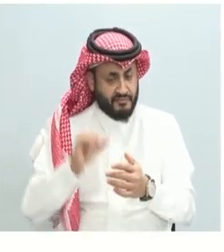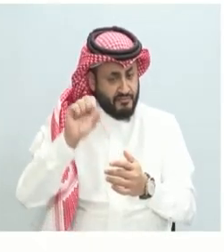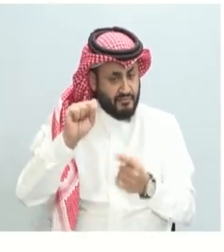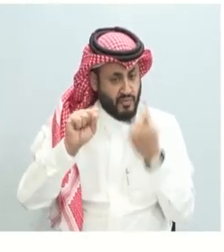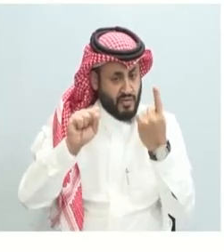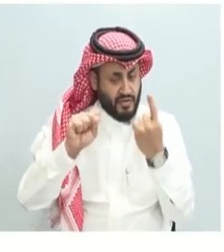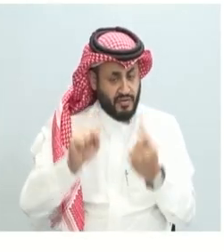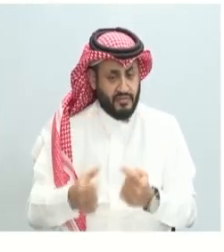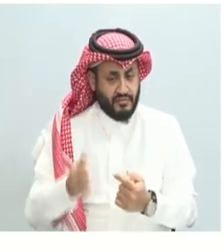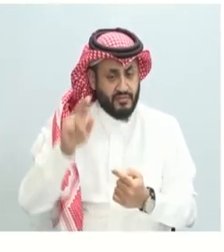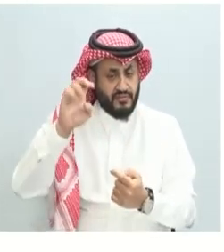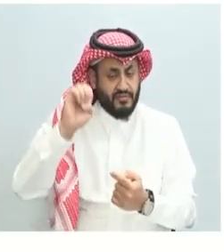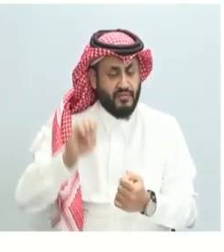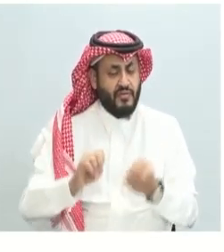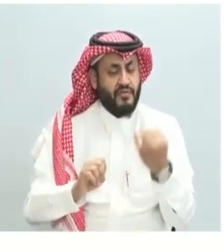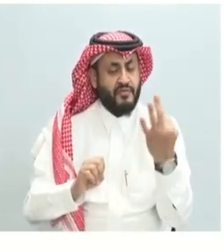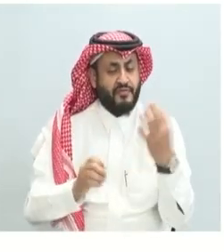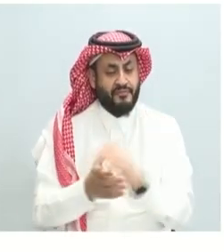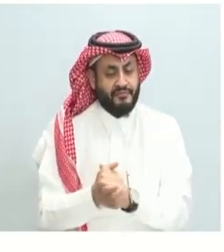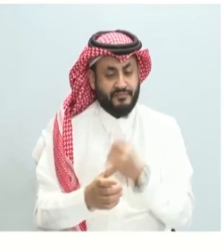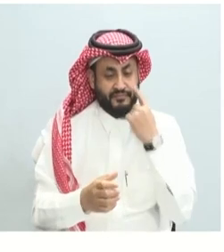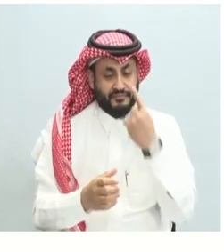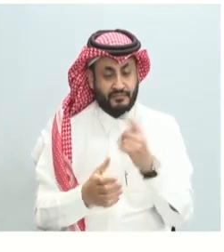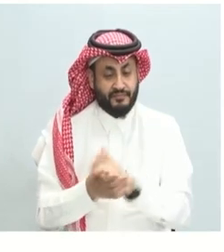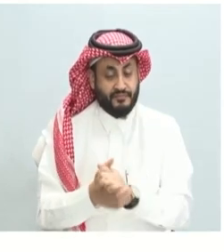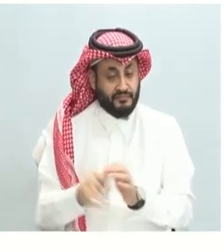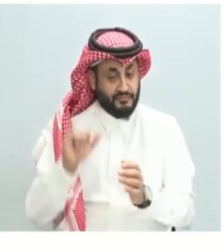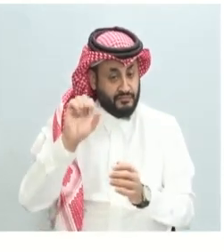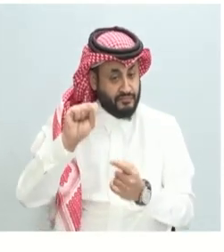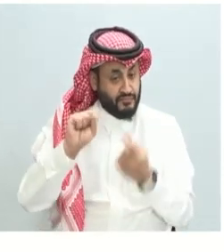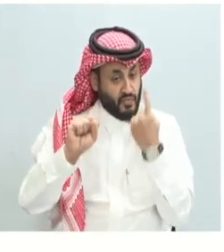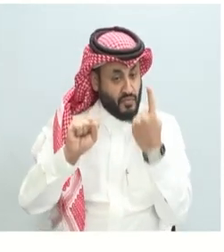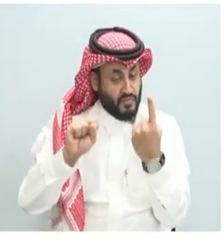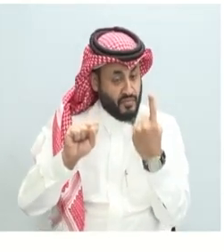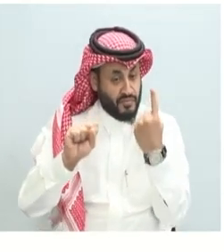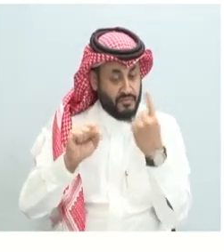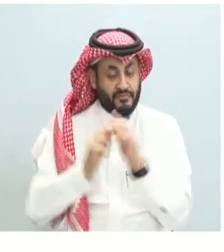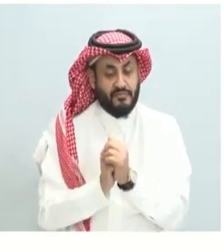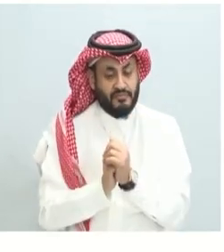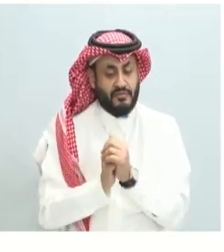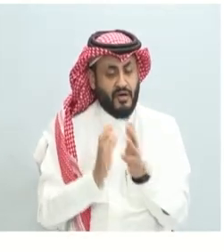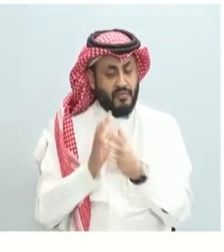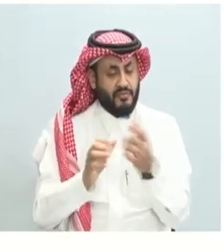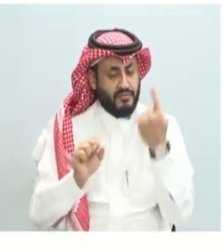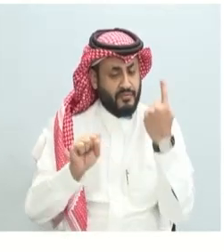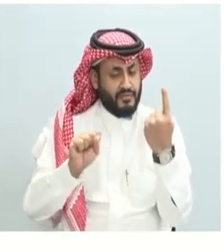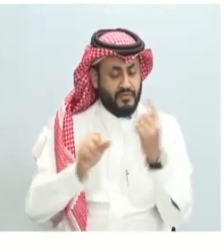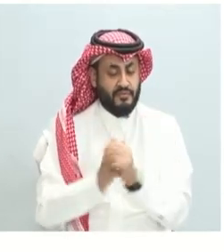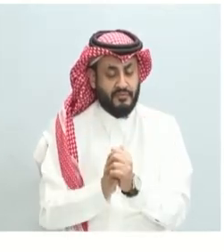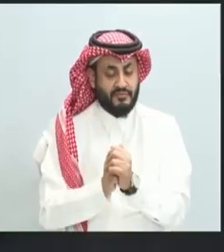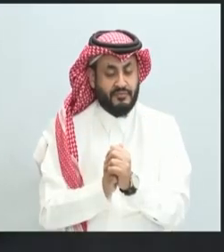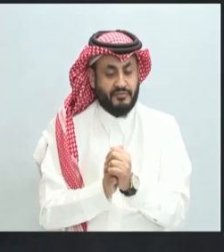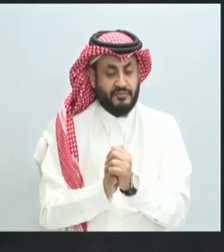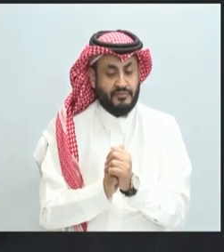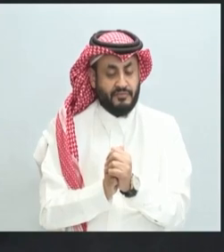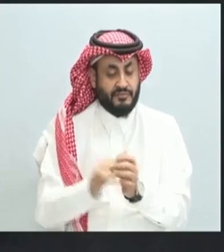We said that when we use there is, we're talking about a single person.